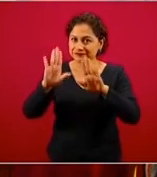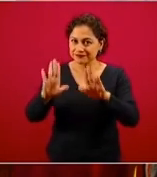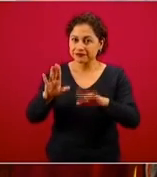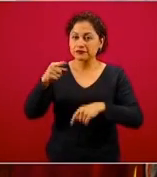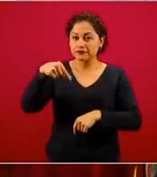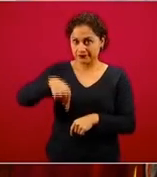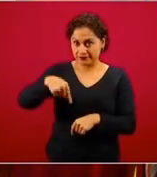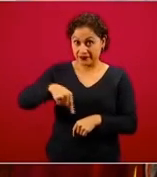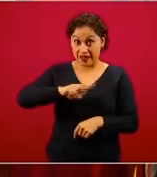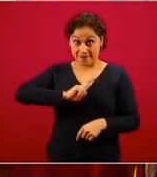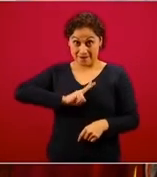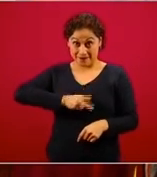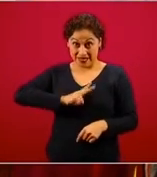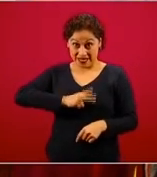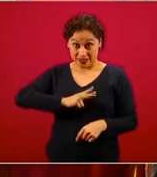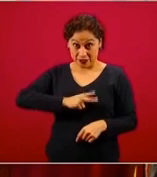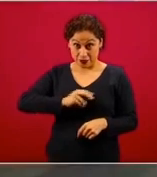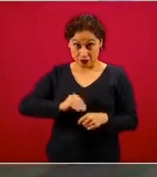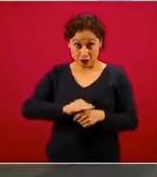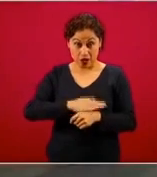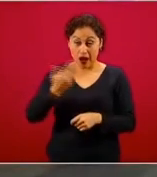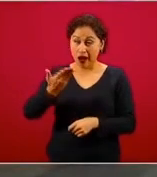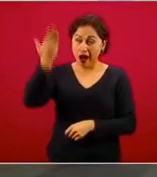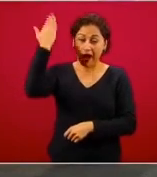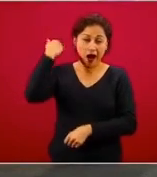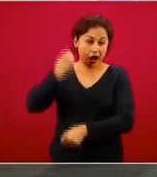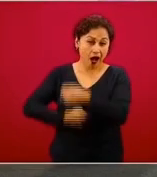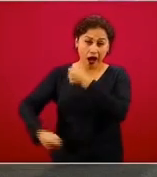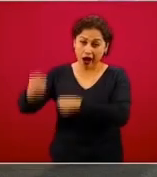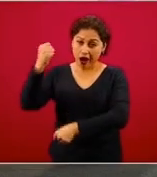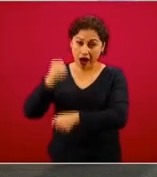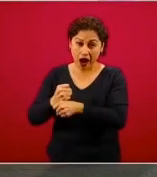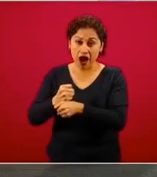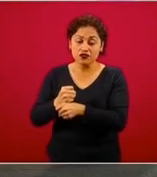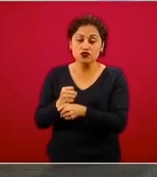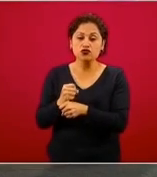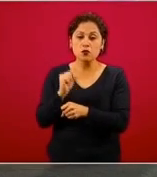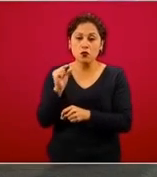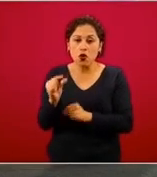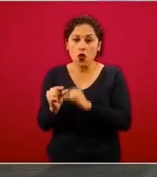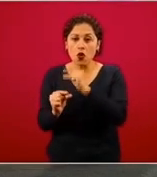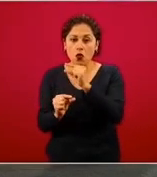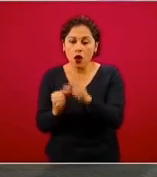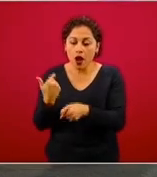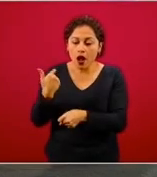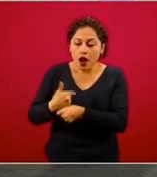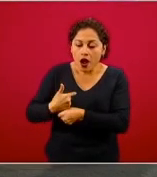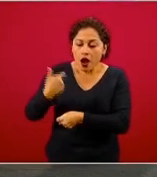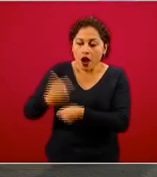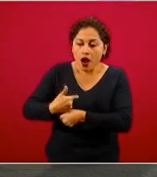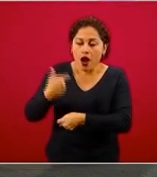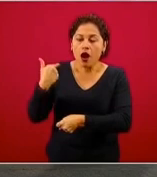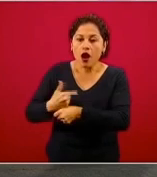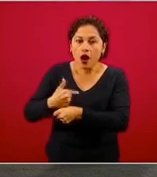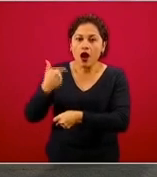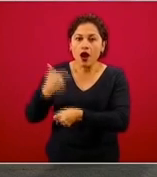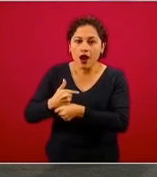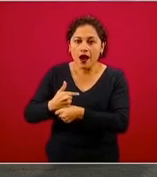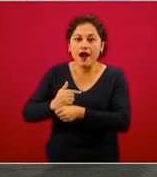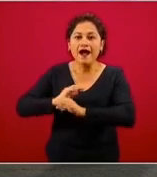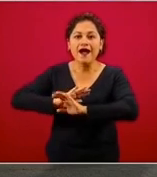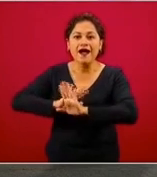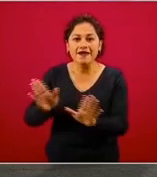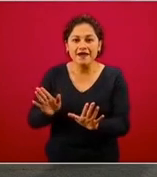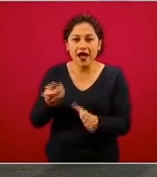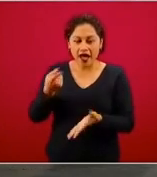enzyme is that or more correctly put, the virus has been able